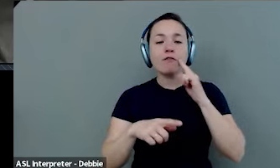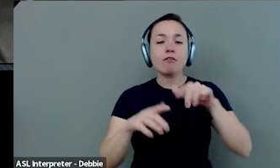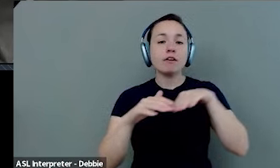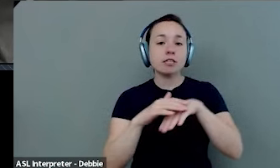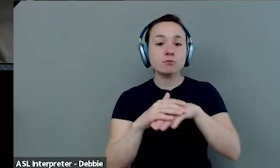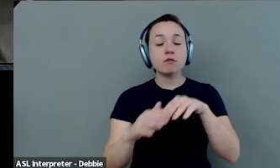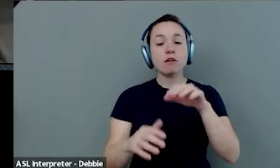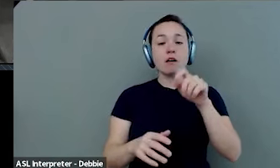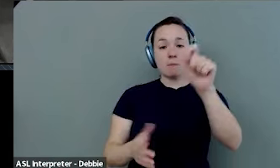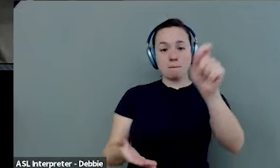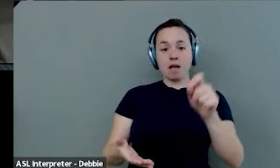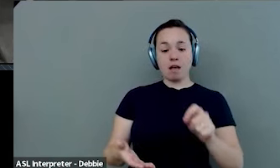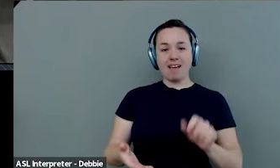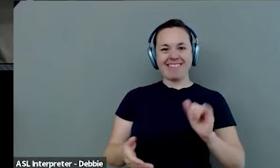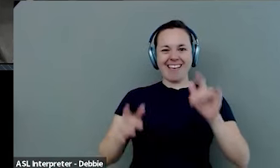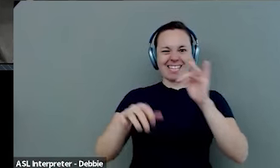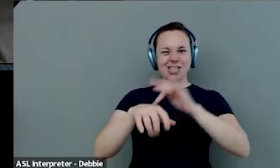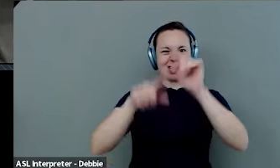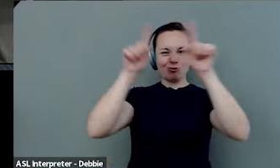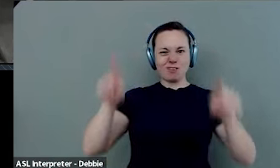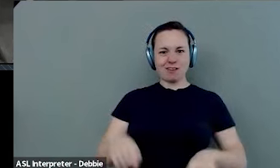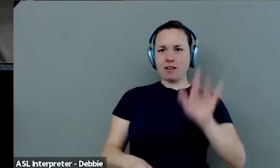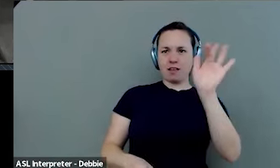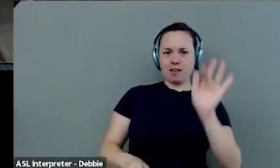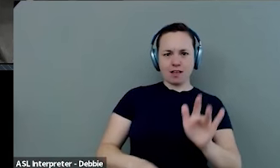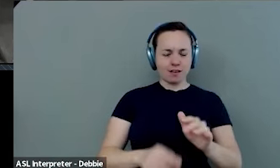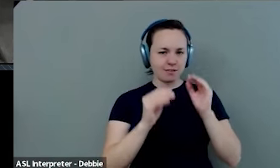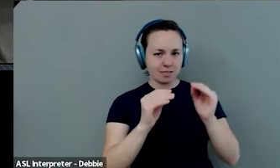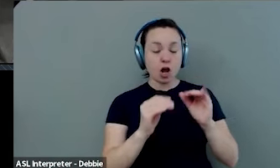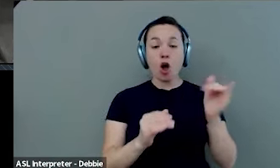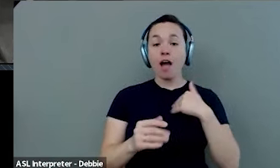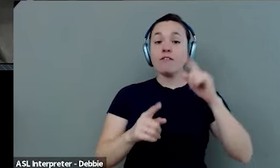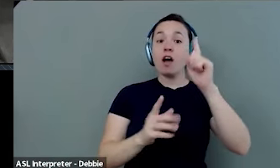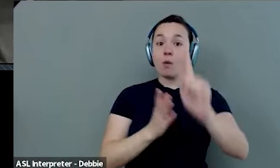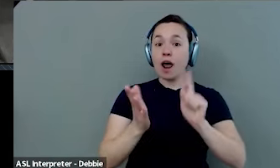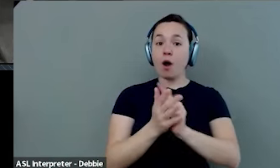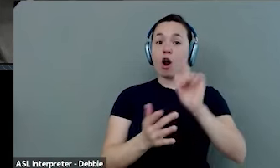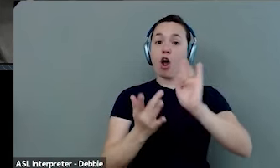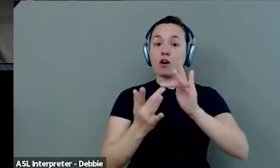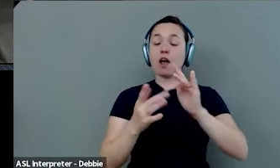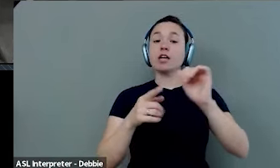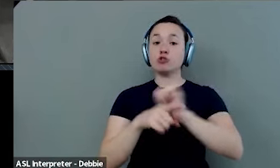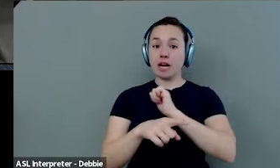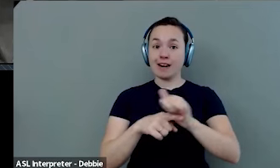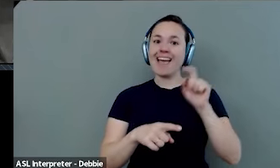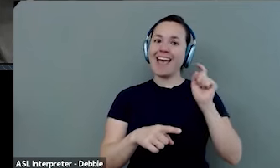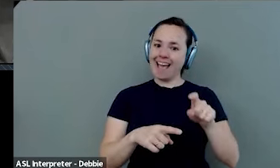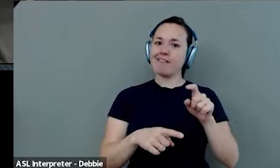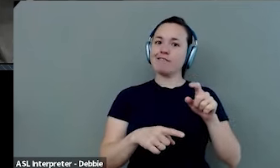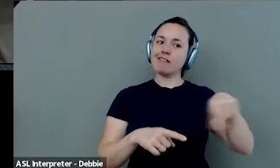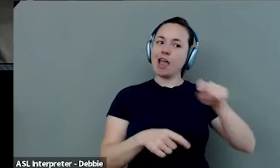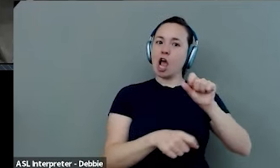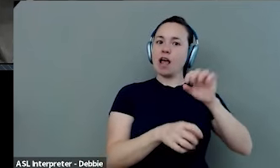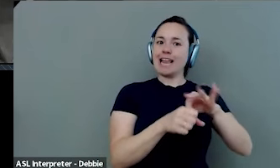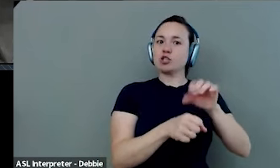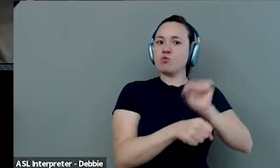marking touchscreen. Aside from that, there is also a 1-hour online training that election workers go through. And